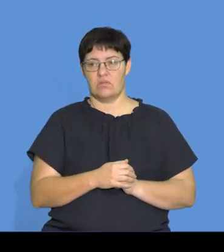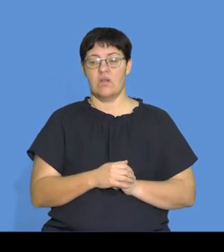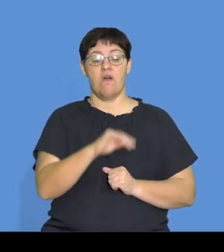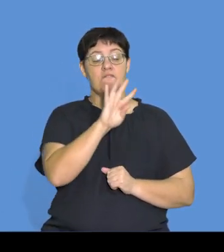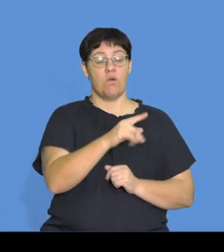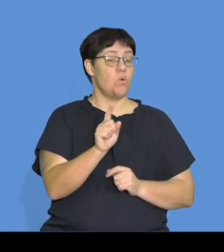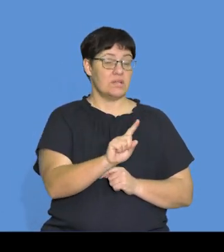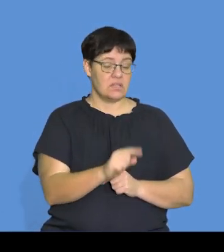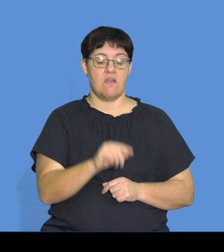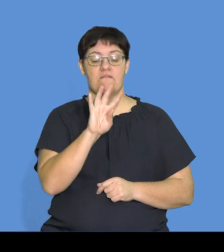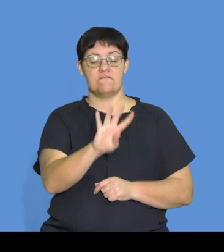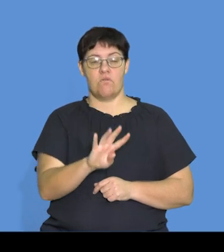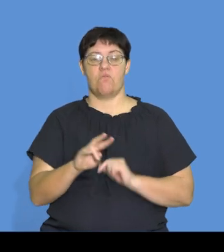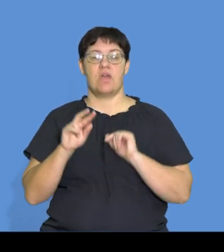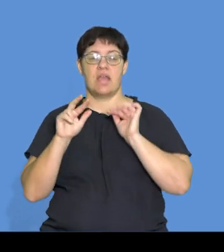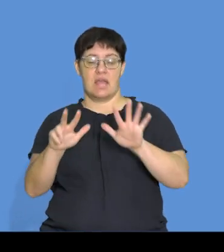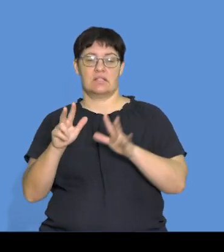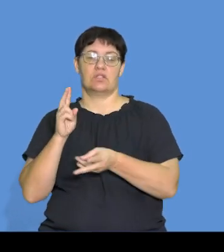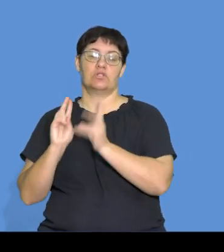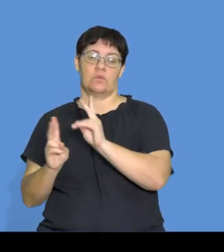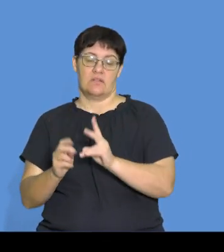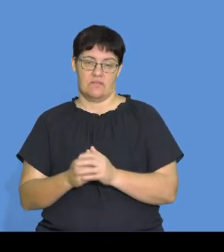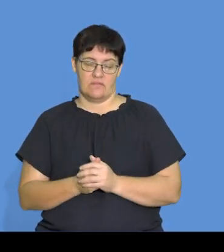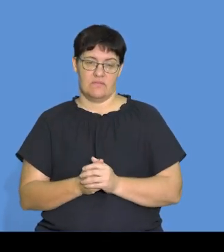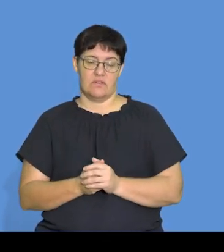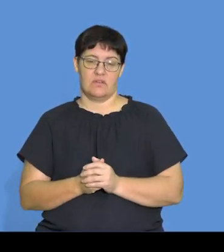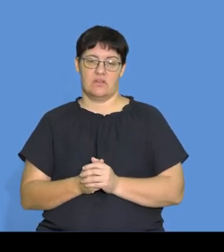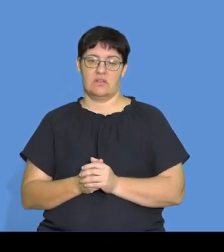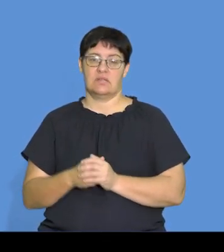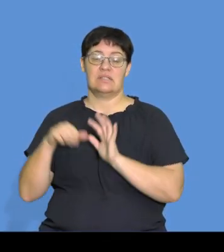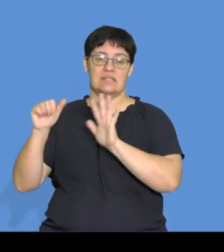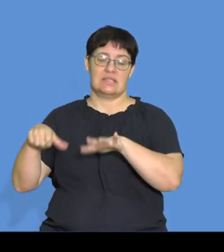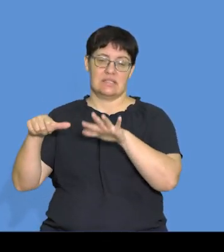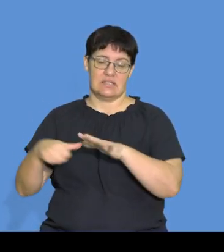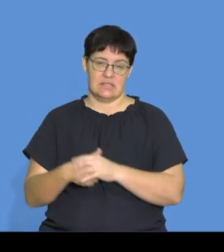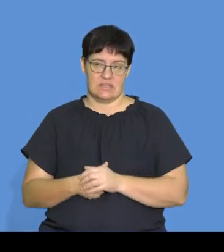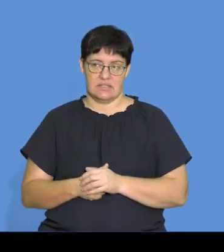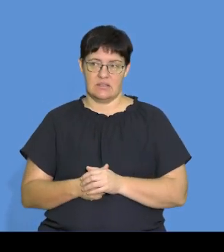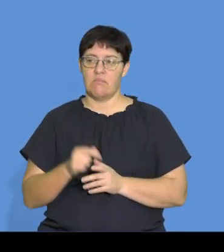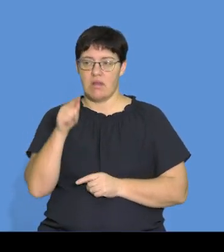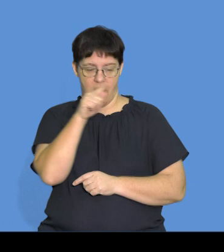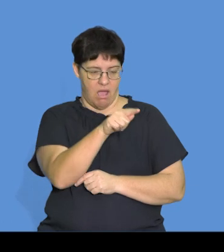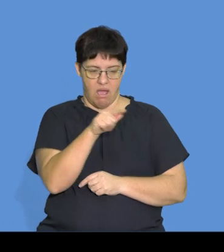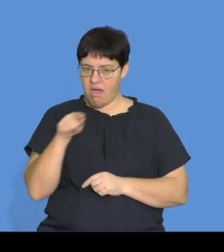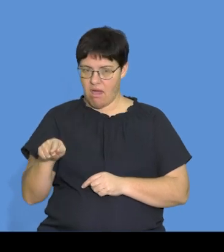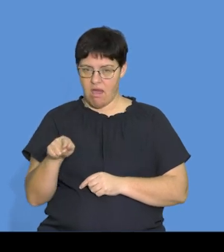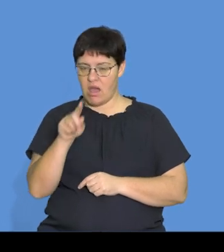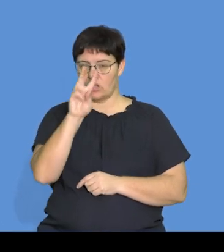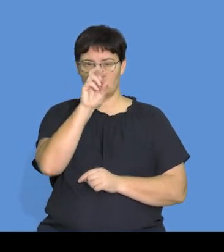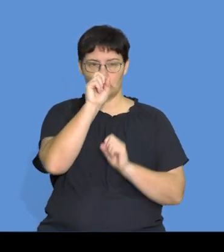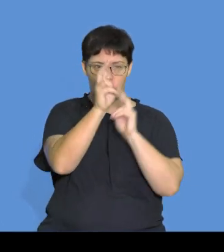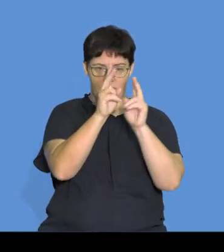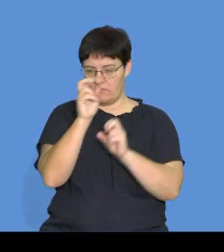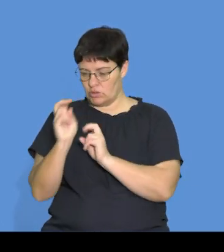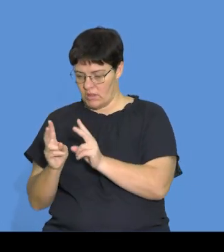4 will be 4, 8, 12, 16 already. You can see I have a 12, I